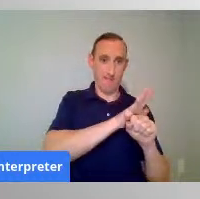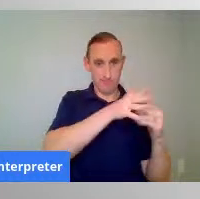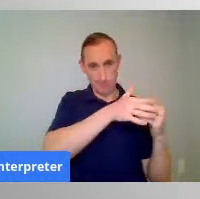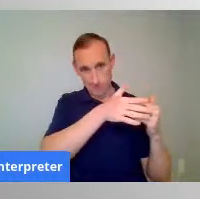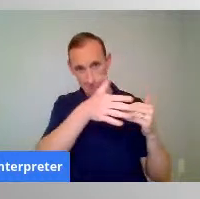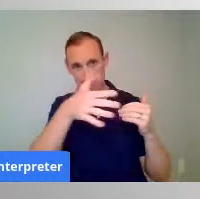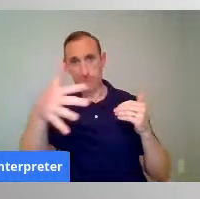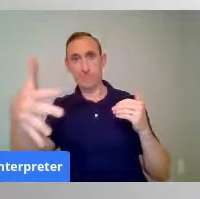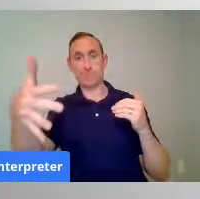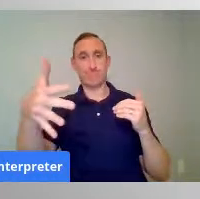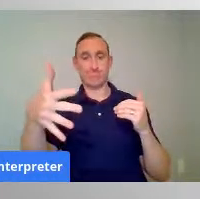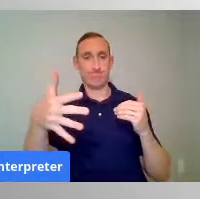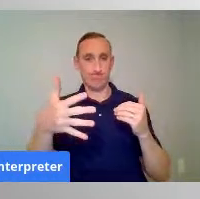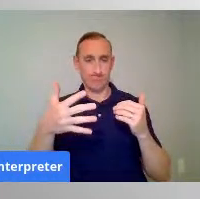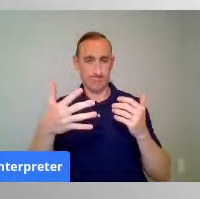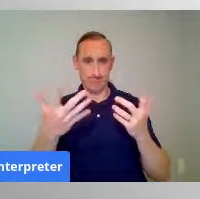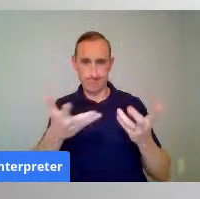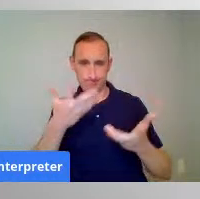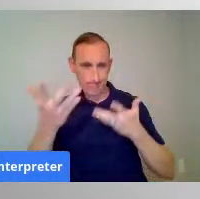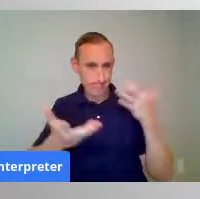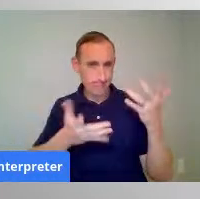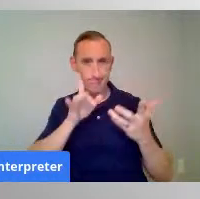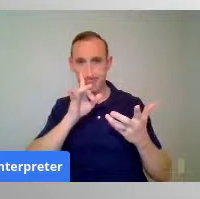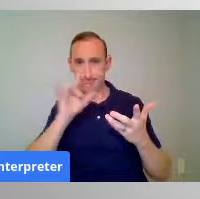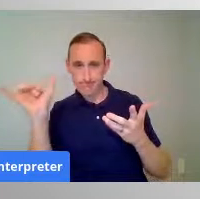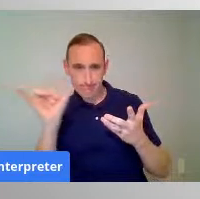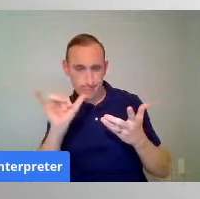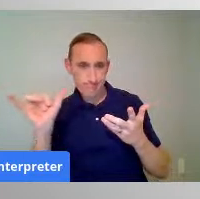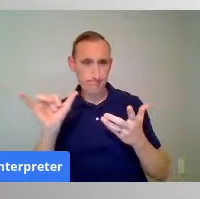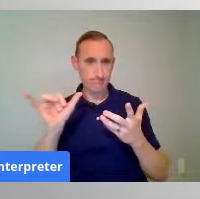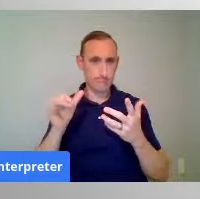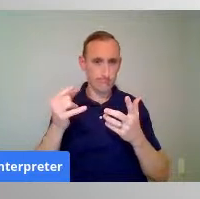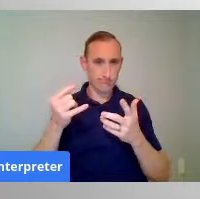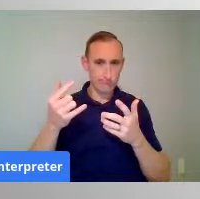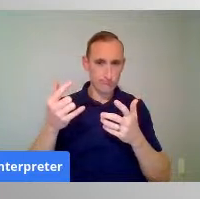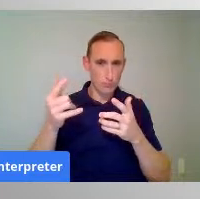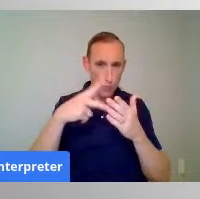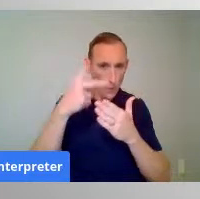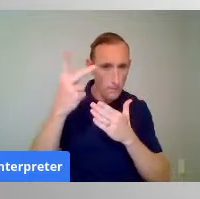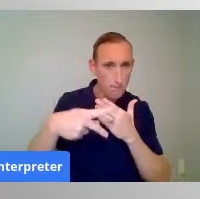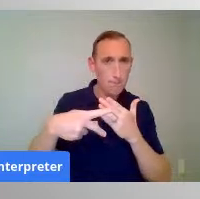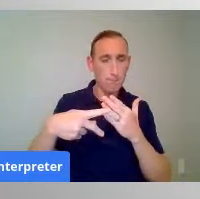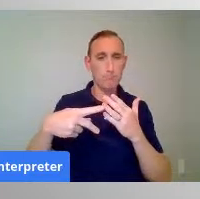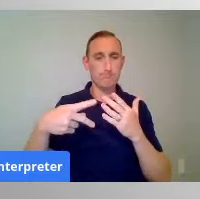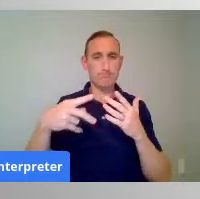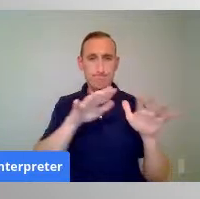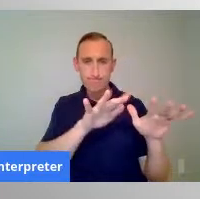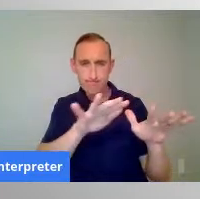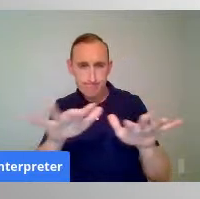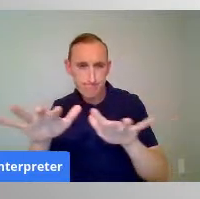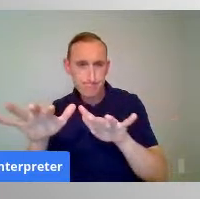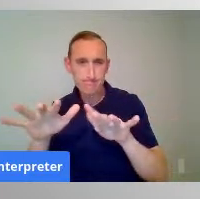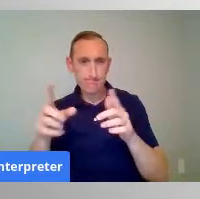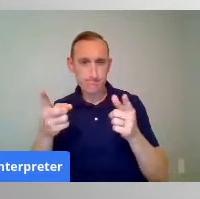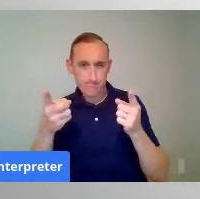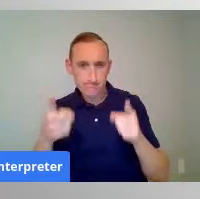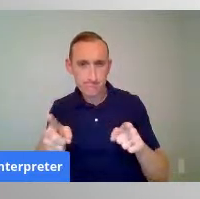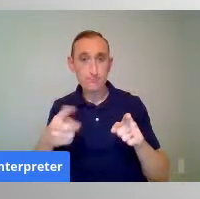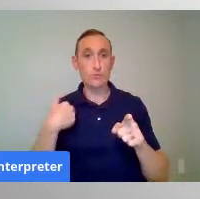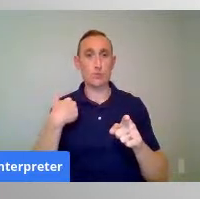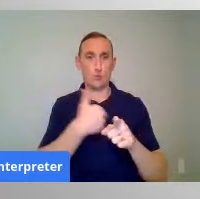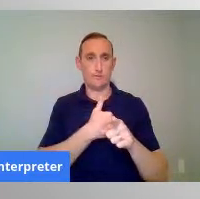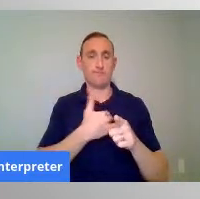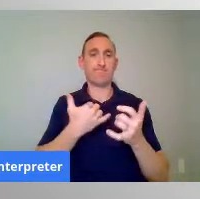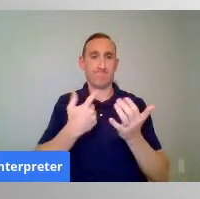And we know that as we go forward, we're always talking about new safety protocols for all